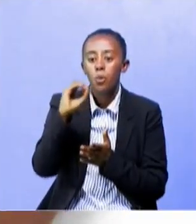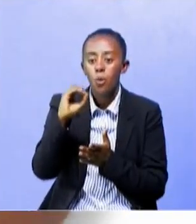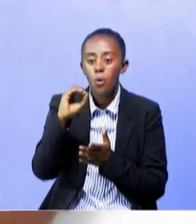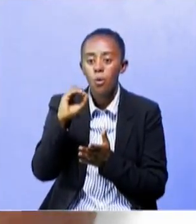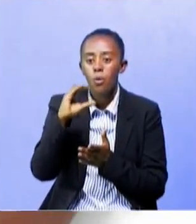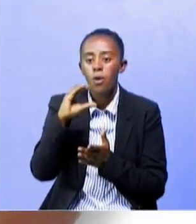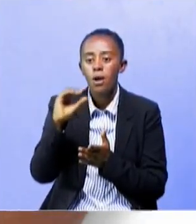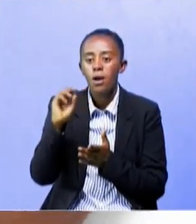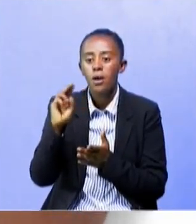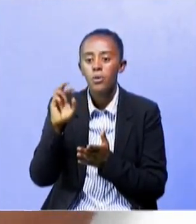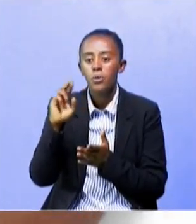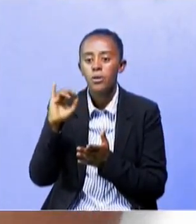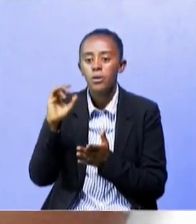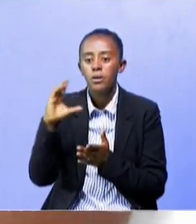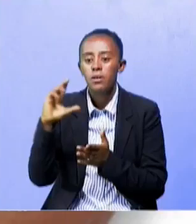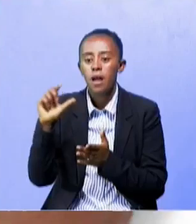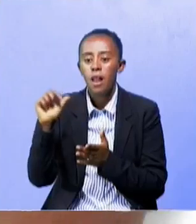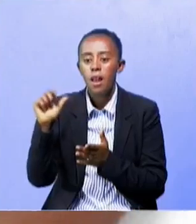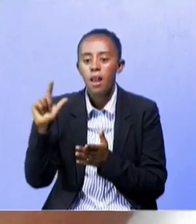activities.